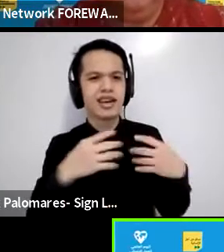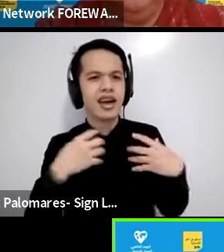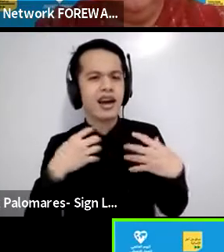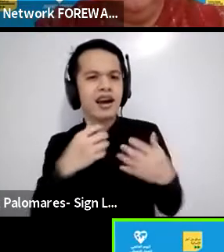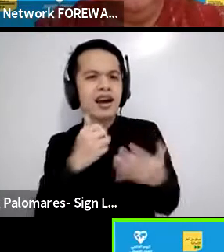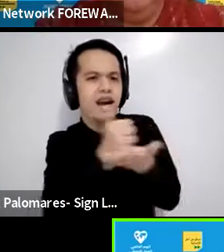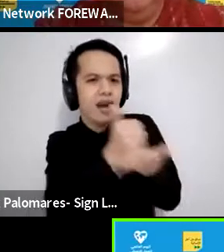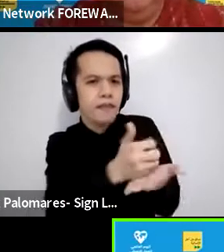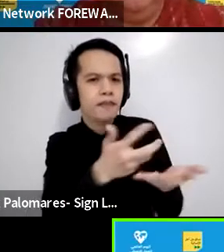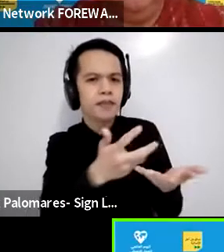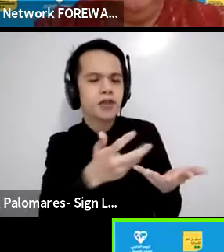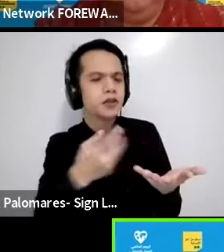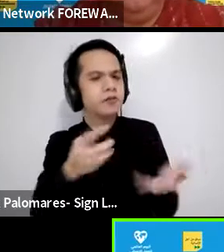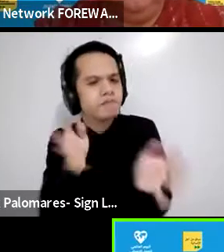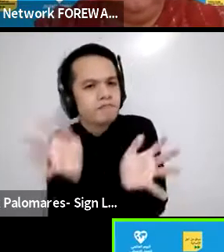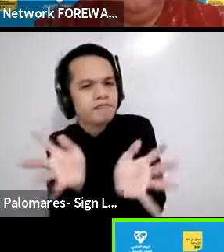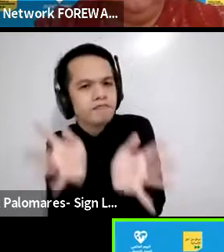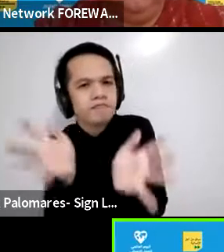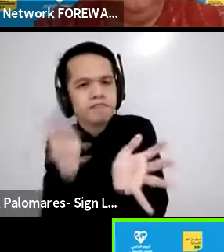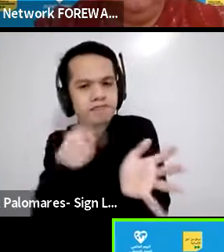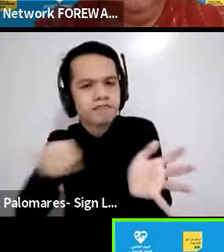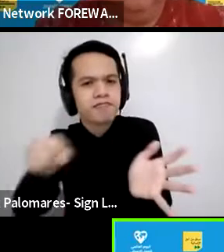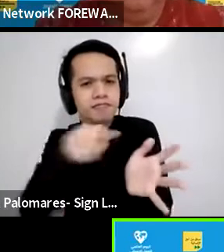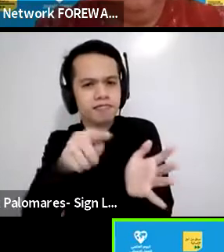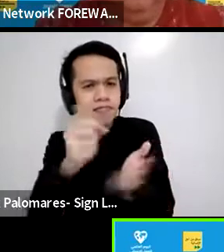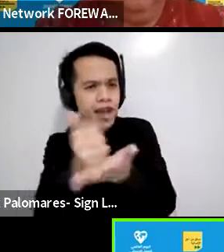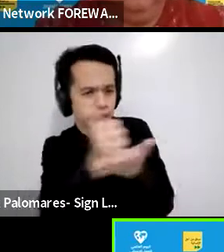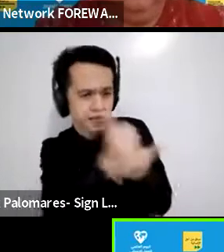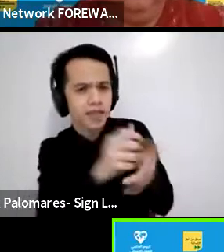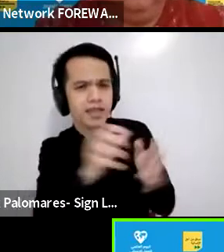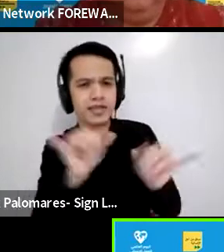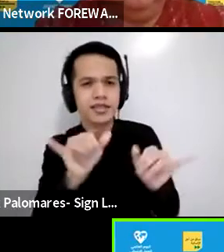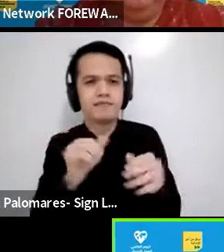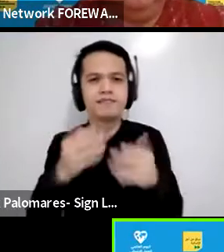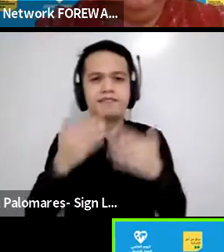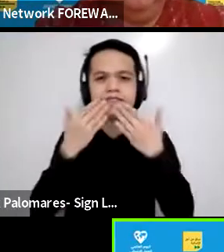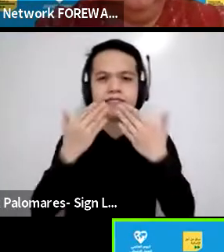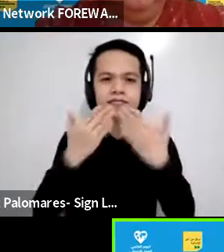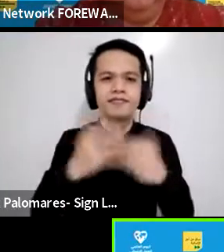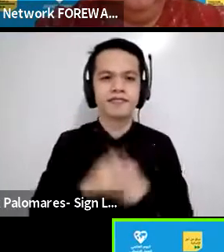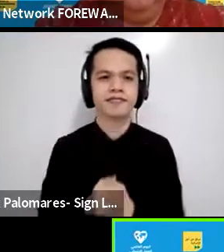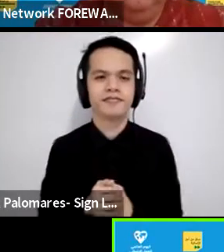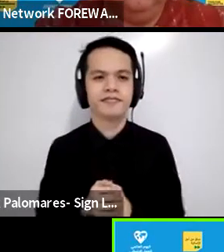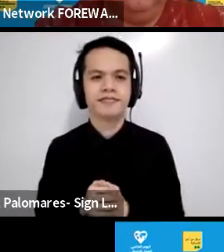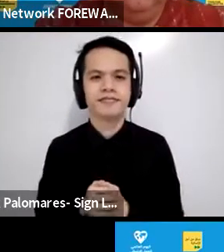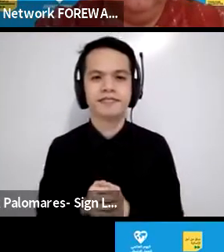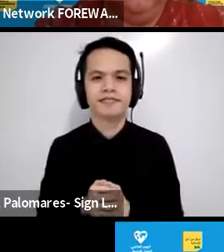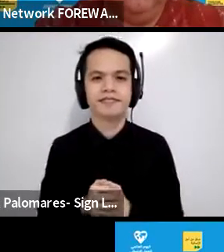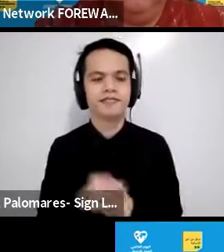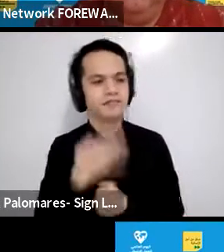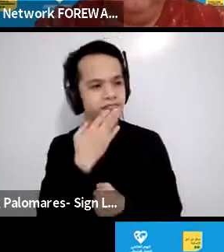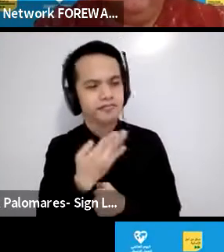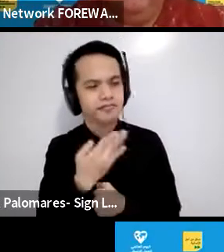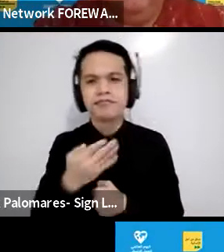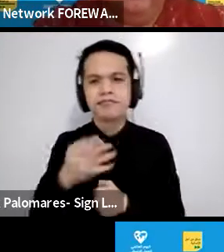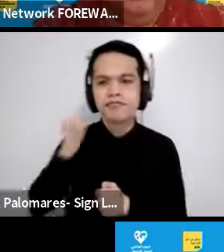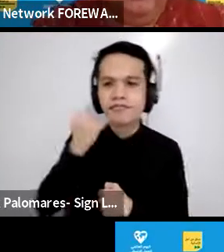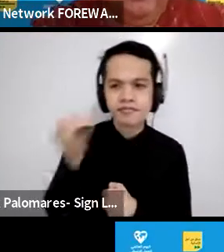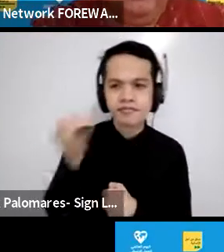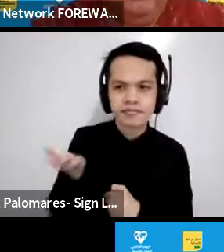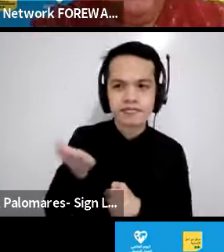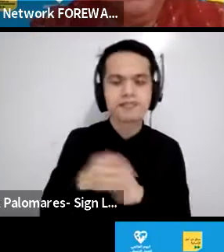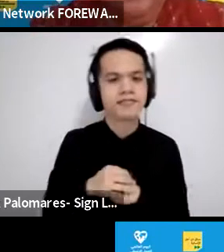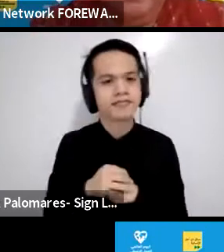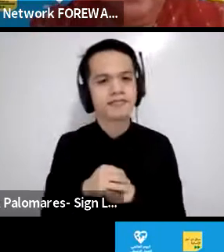So encourage everybody to help out. Thanks. Thank you, Butch. Jessica?